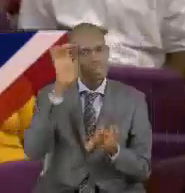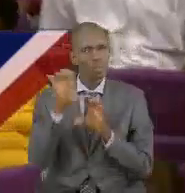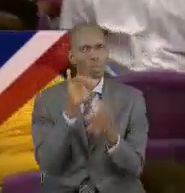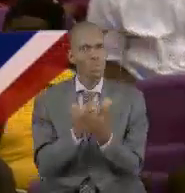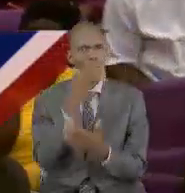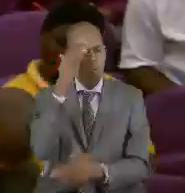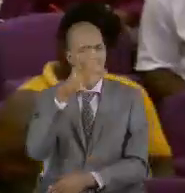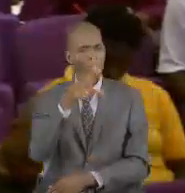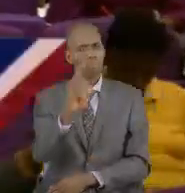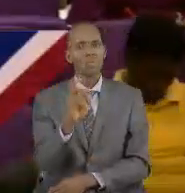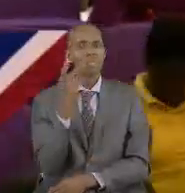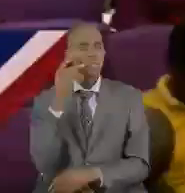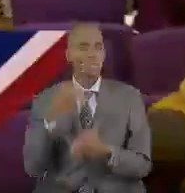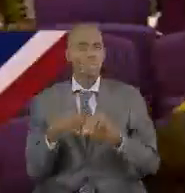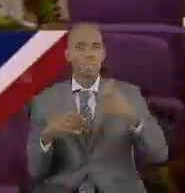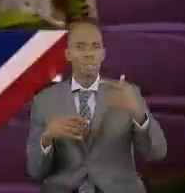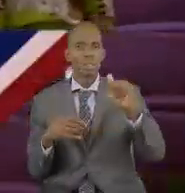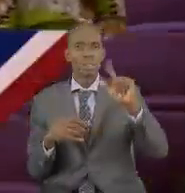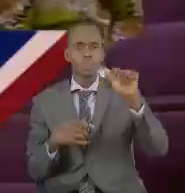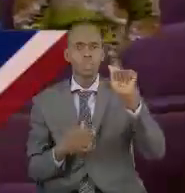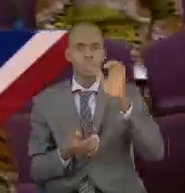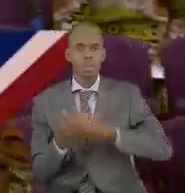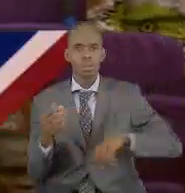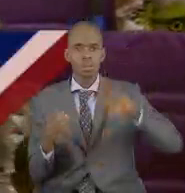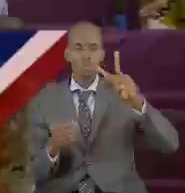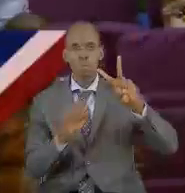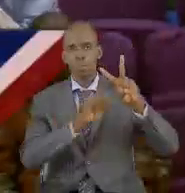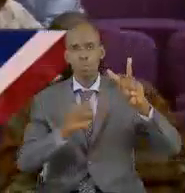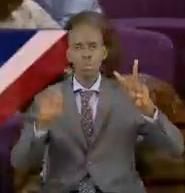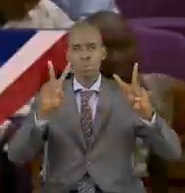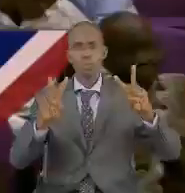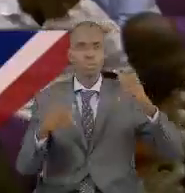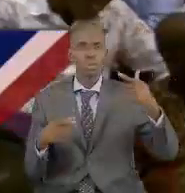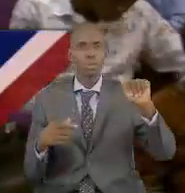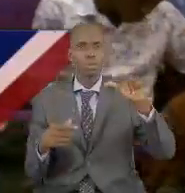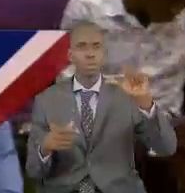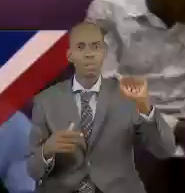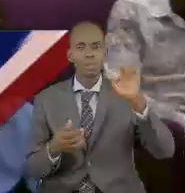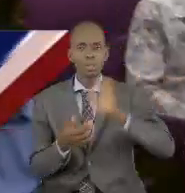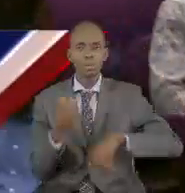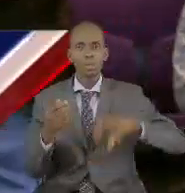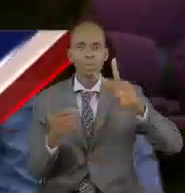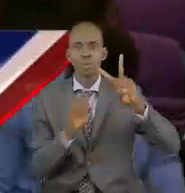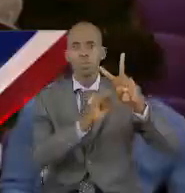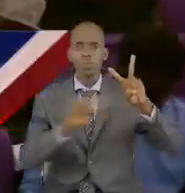Galatians chapter 2, and we're looking at verse 2. Galatians chapter 2, reading from verse 2. And I